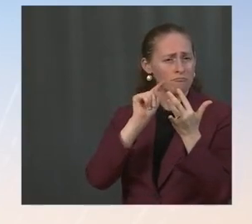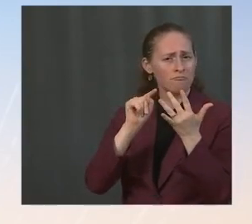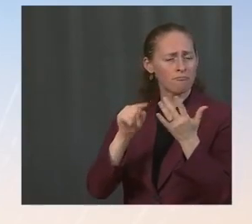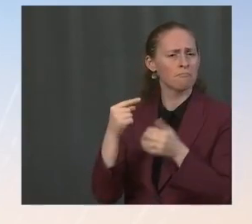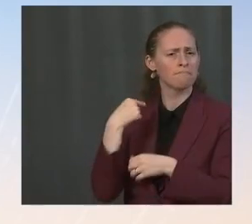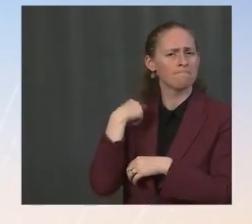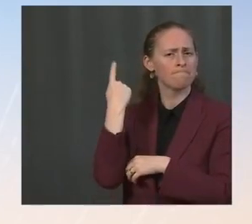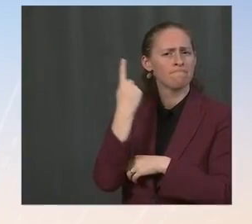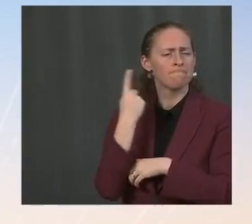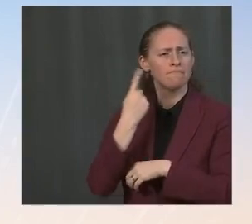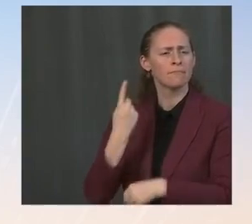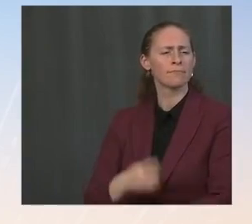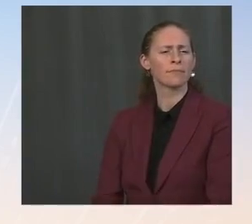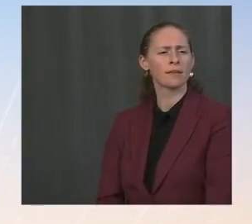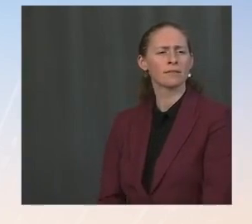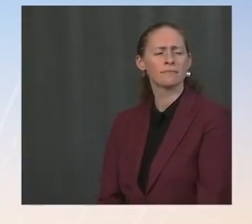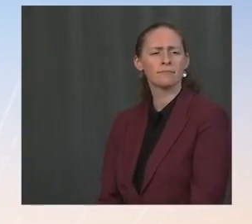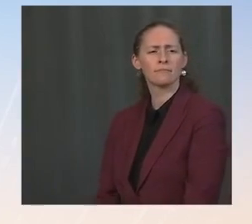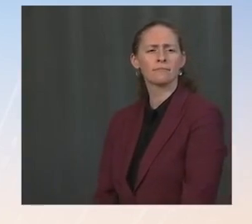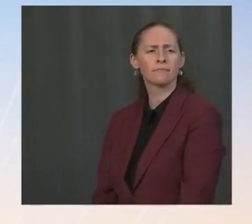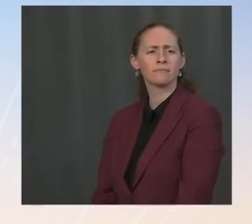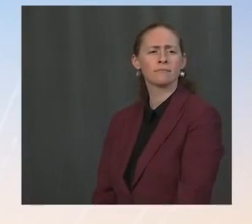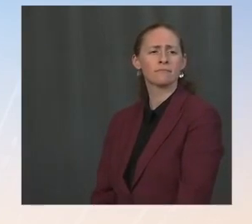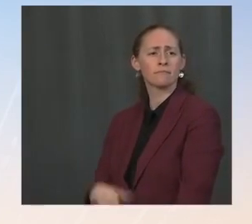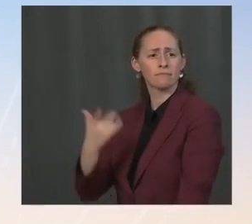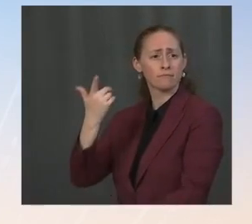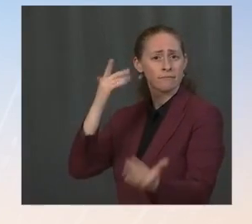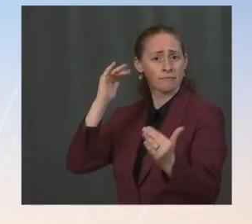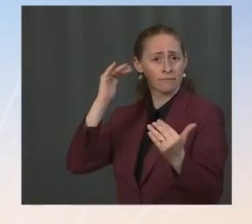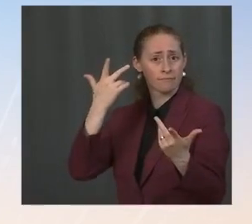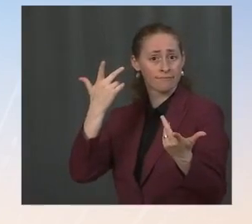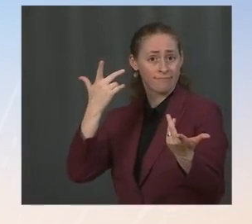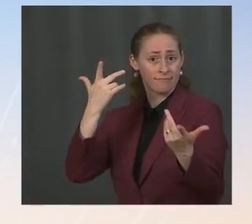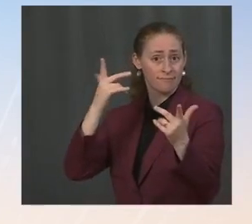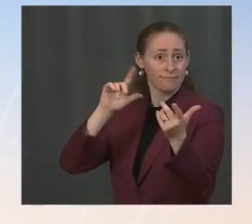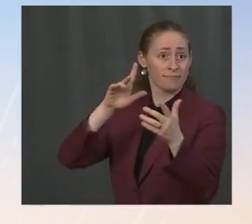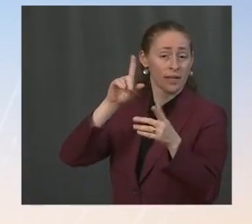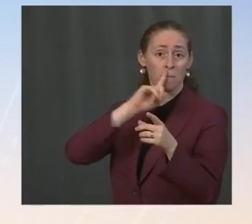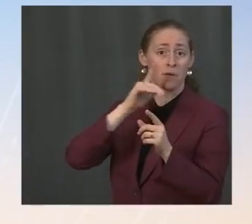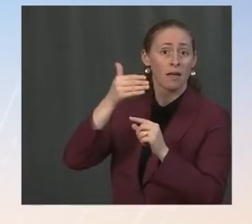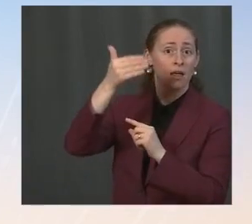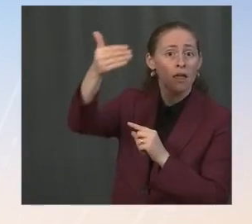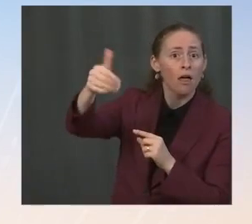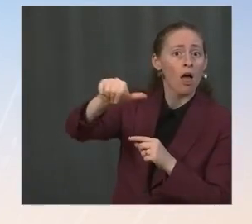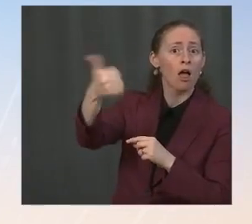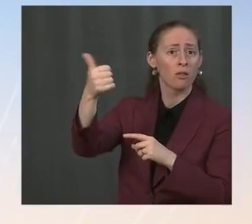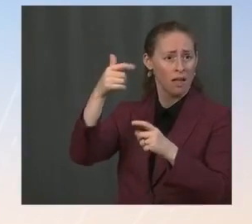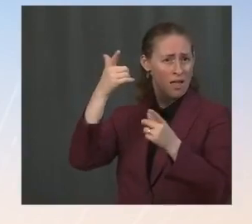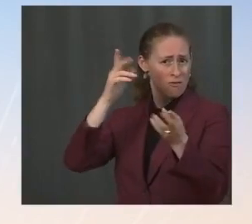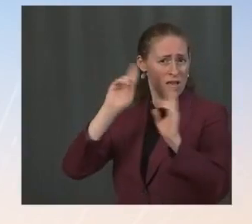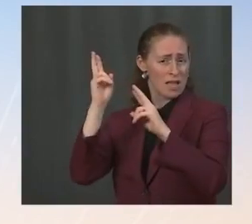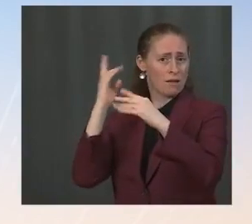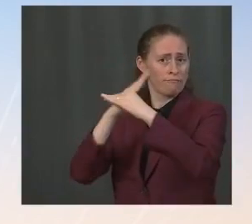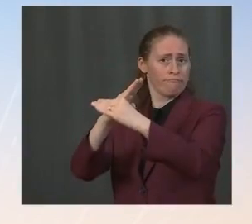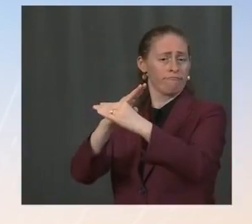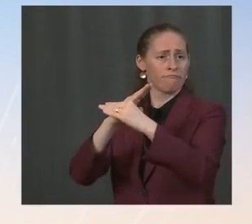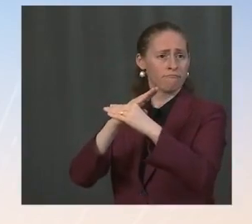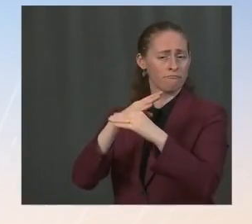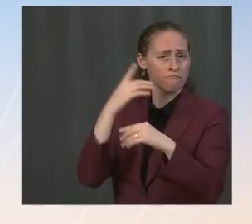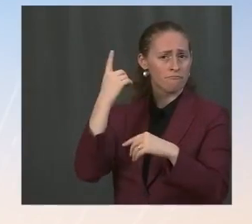thwarting further attacks that the President told us just now, and I quote, were inevitable? And if not, isn't the decision to